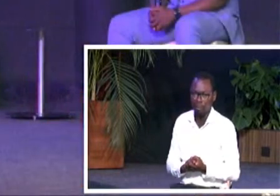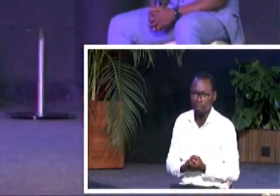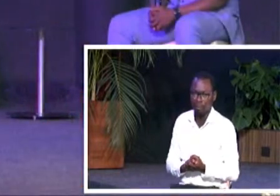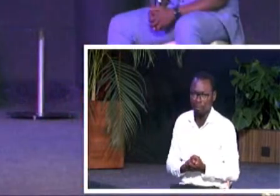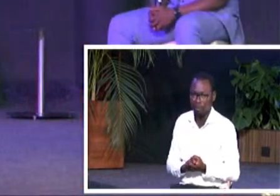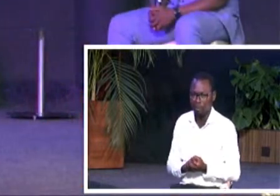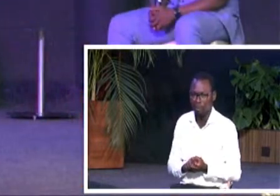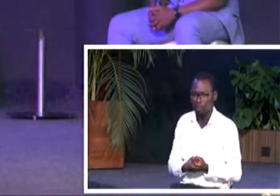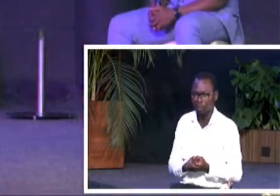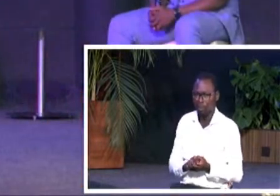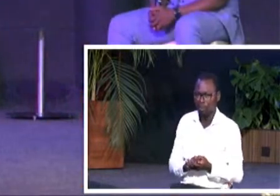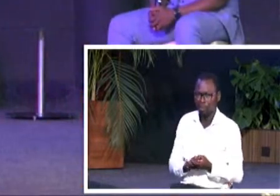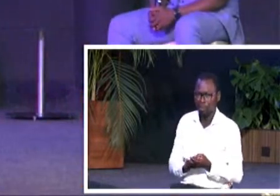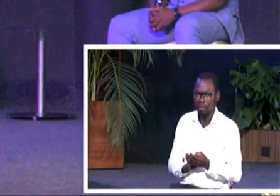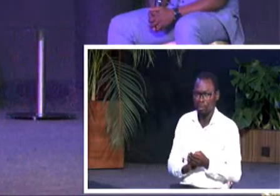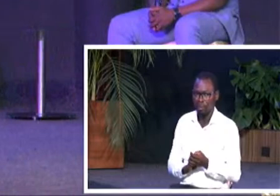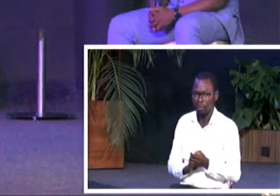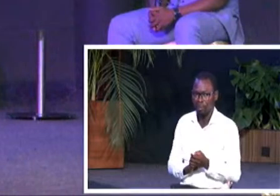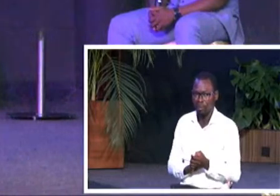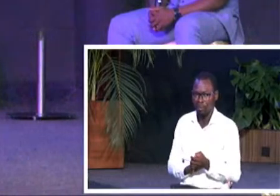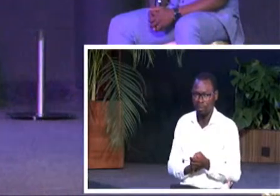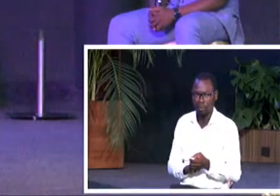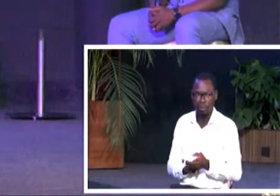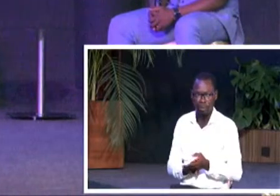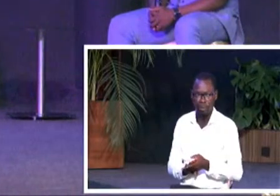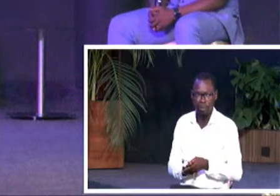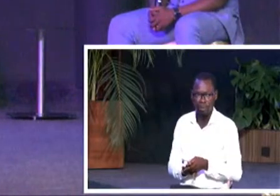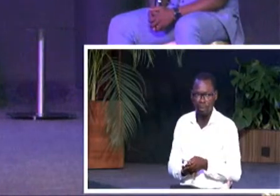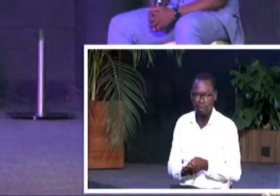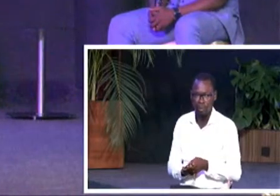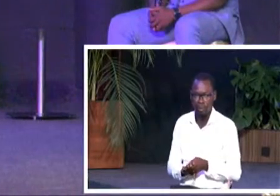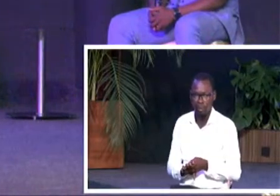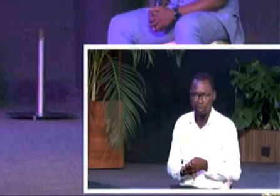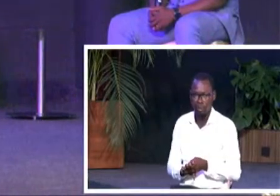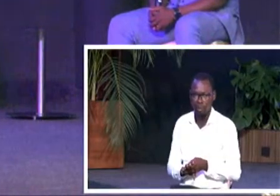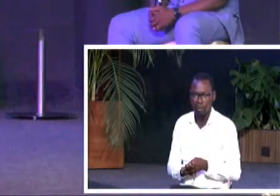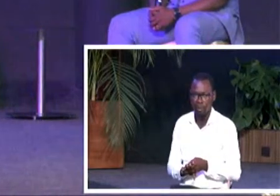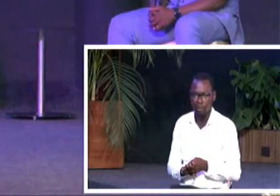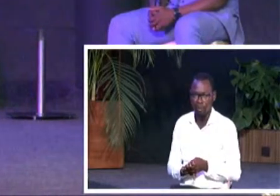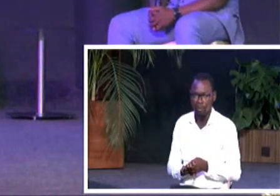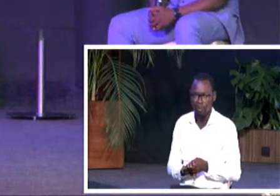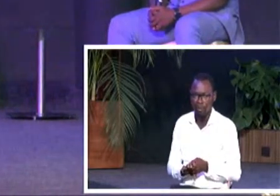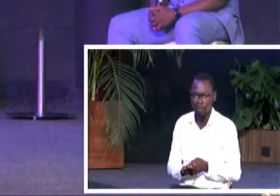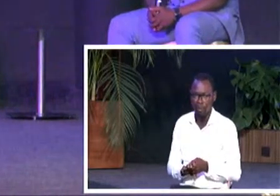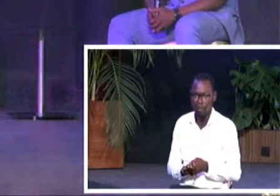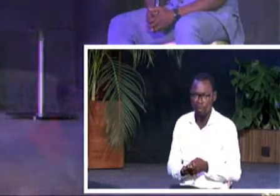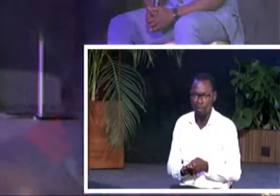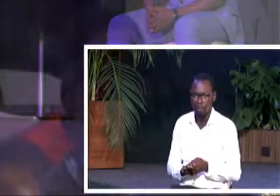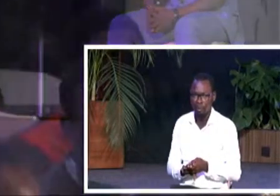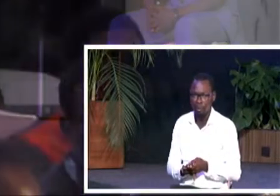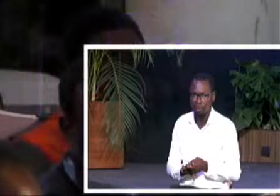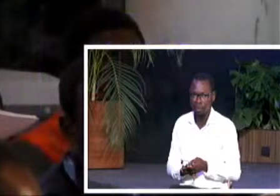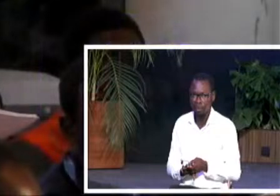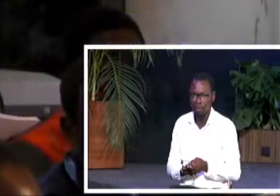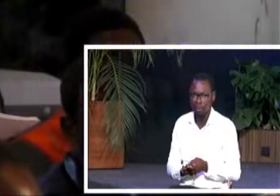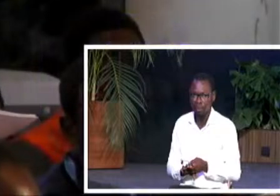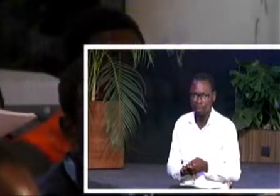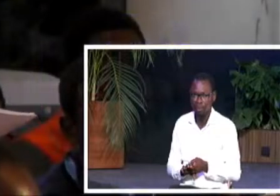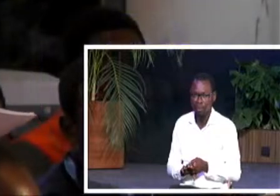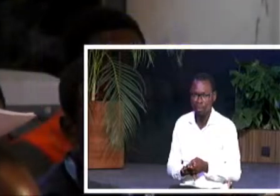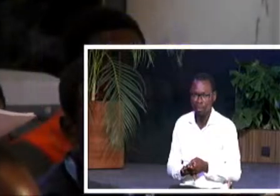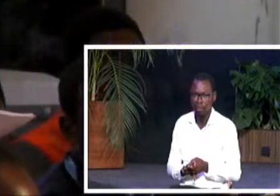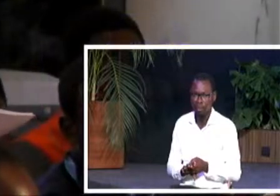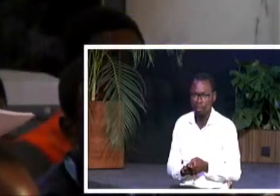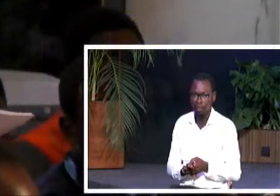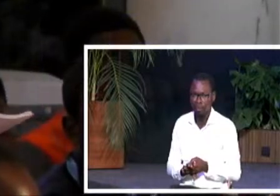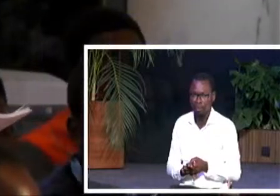much. Let me take the last one and then we'll answer the questions. My name is Godfred. Godfred.